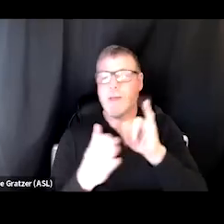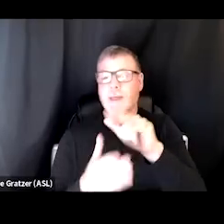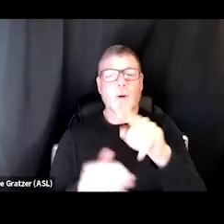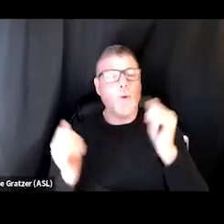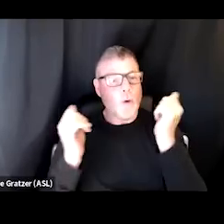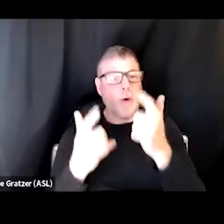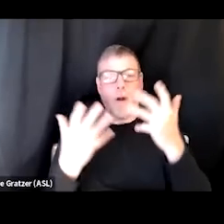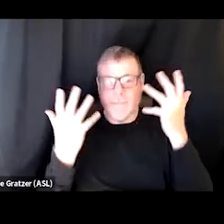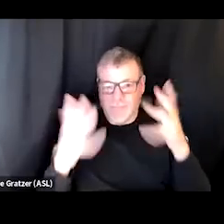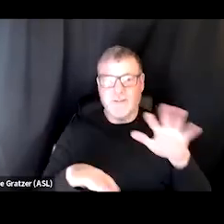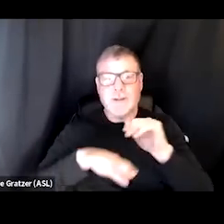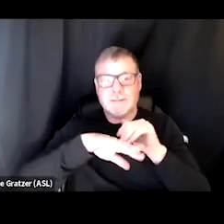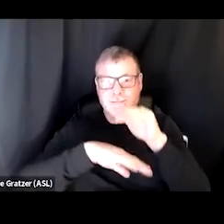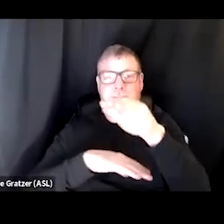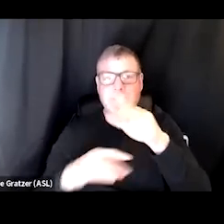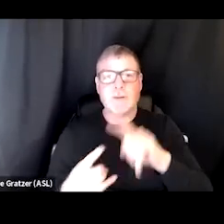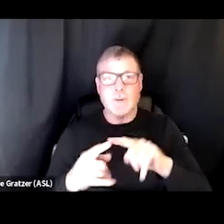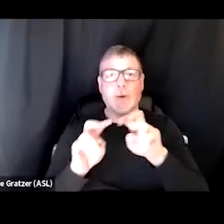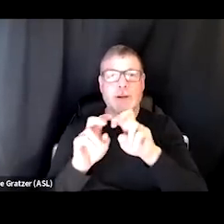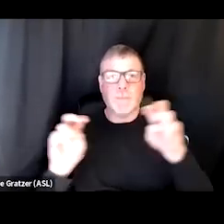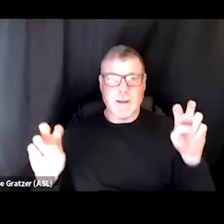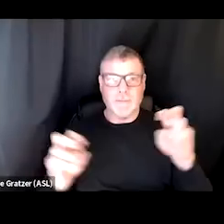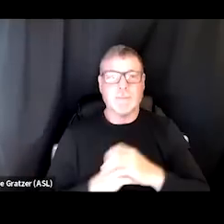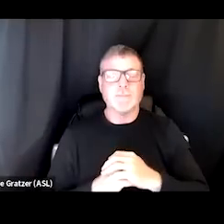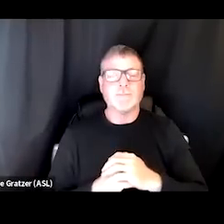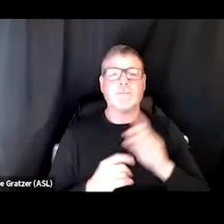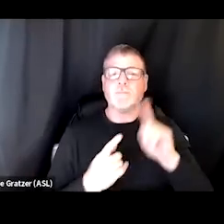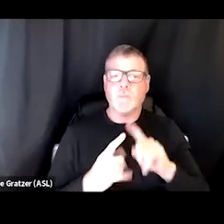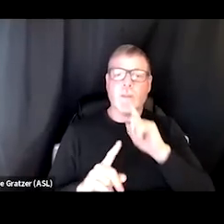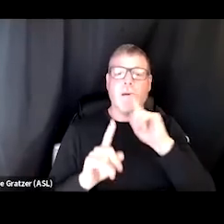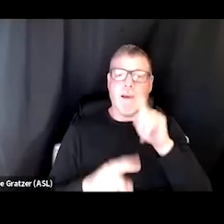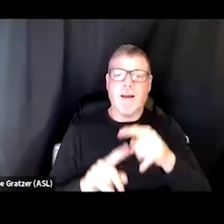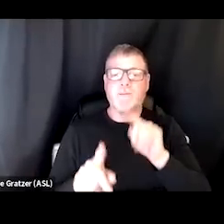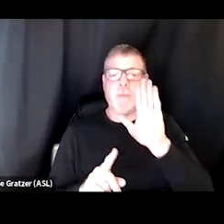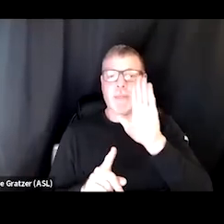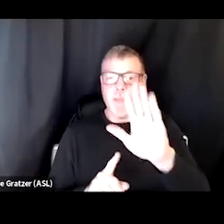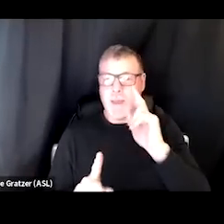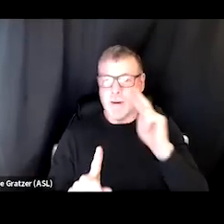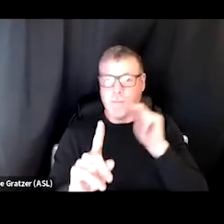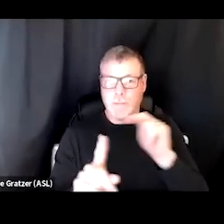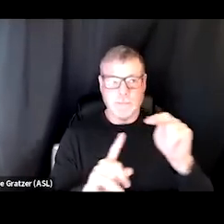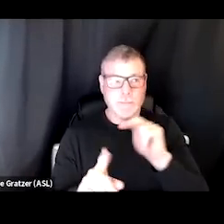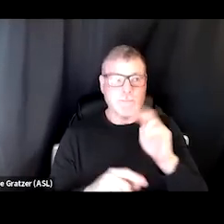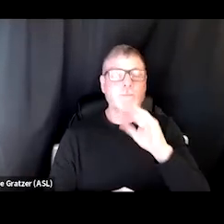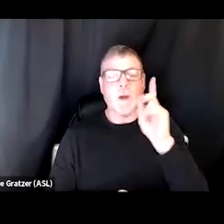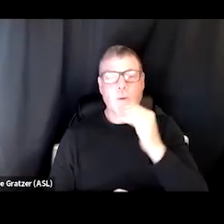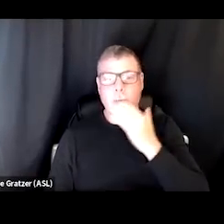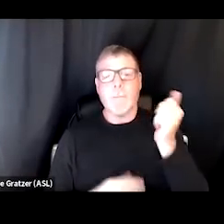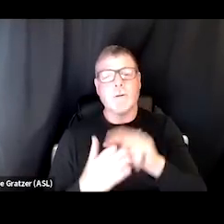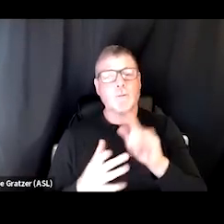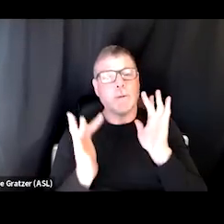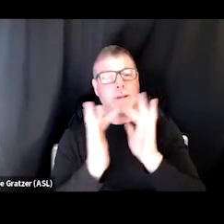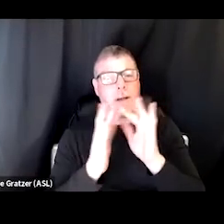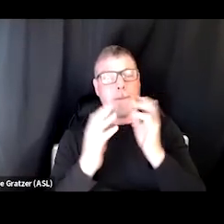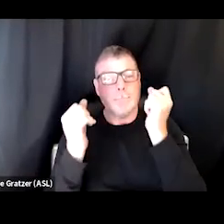all submitted to these panelists to answer from their expertise. And we will do our best to get to as many